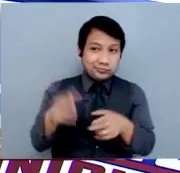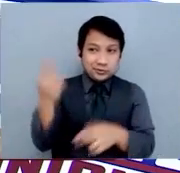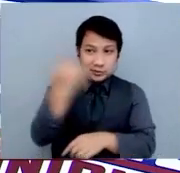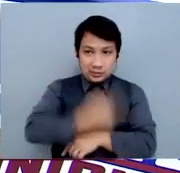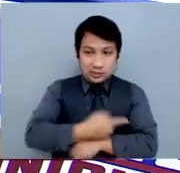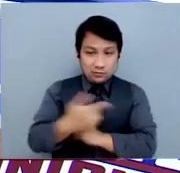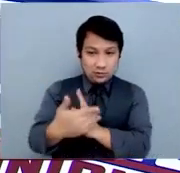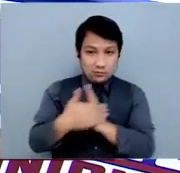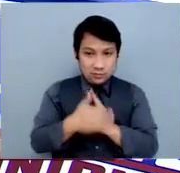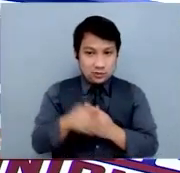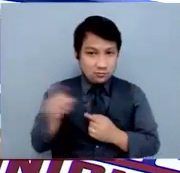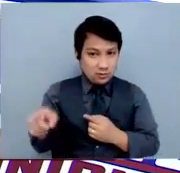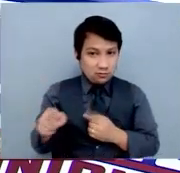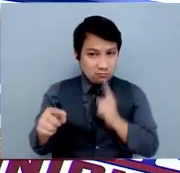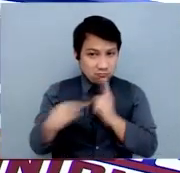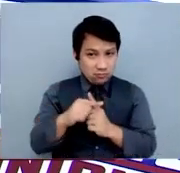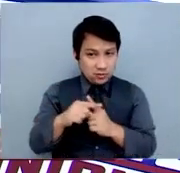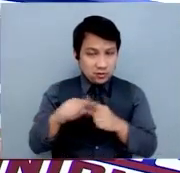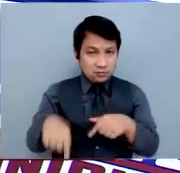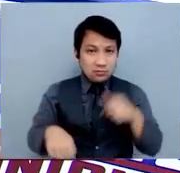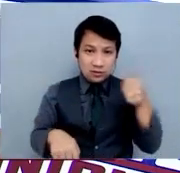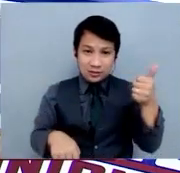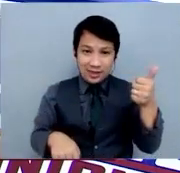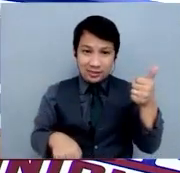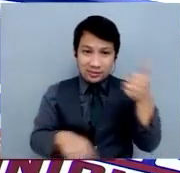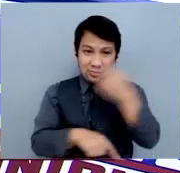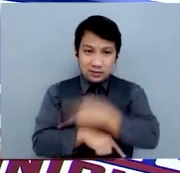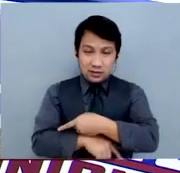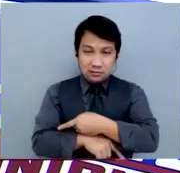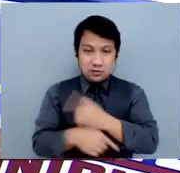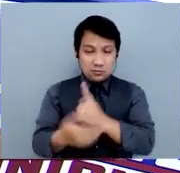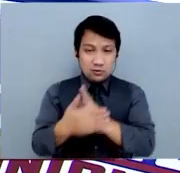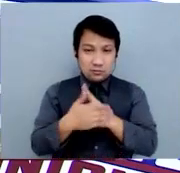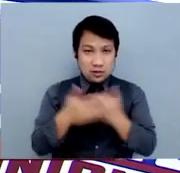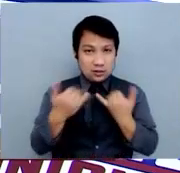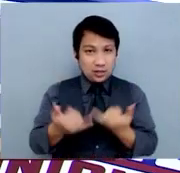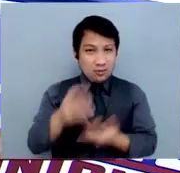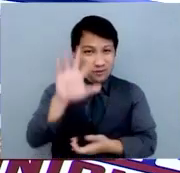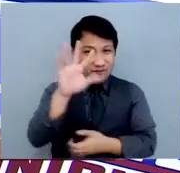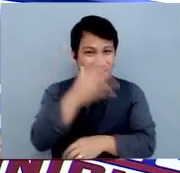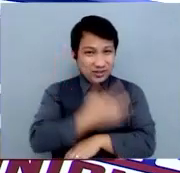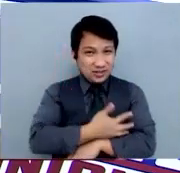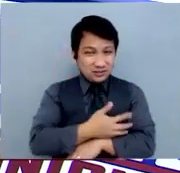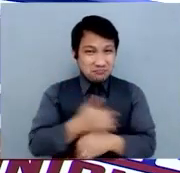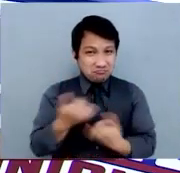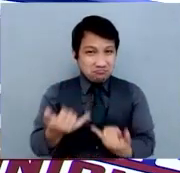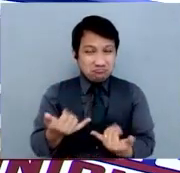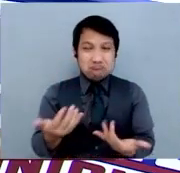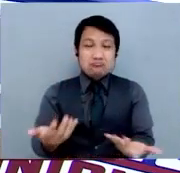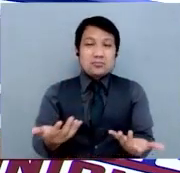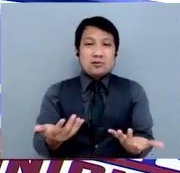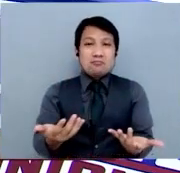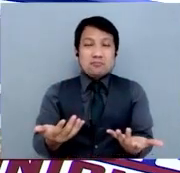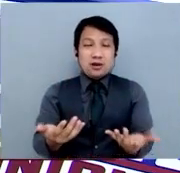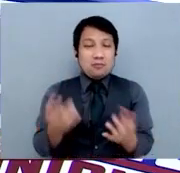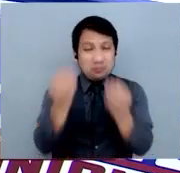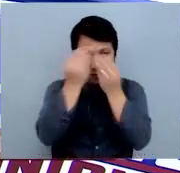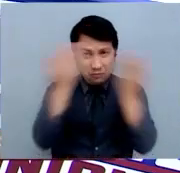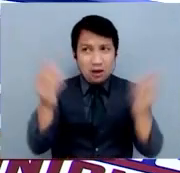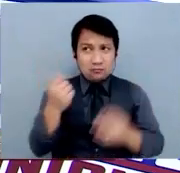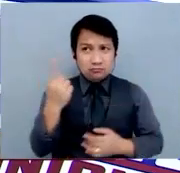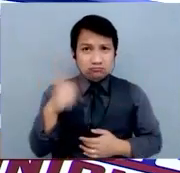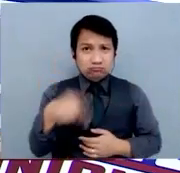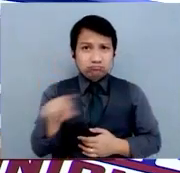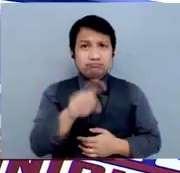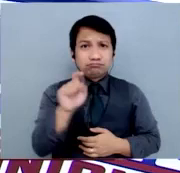turn out positive, from 10 days quarantine or isolation, it's now 5 days. And of course, we also understand then the need